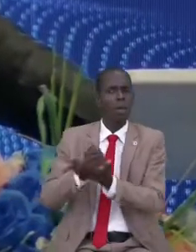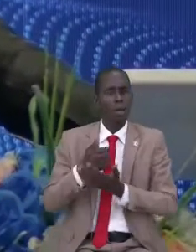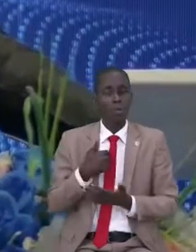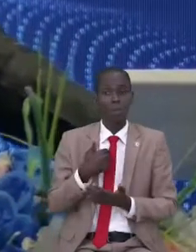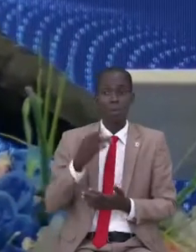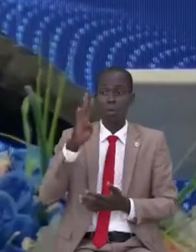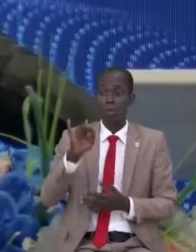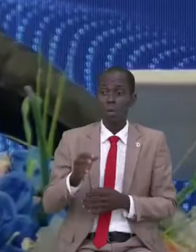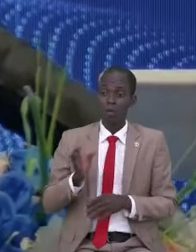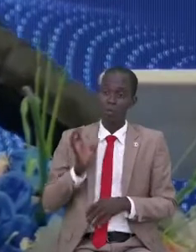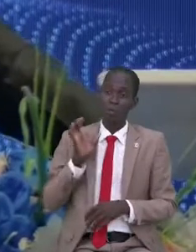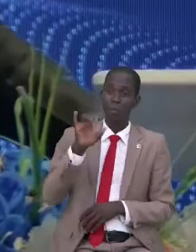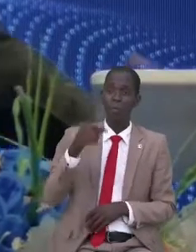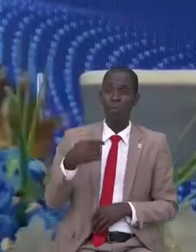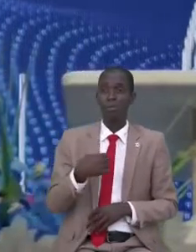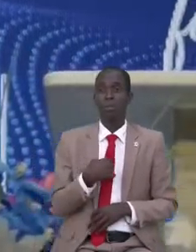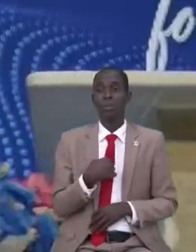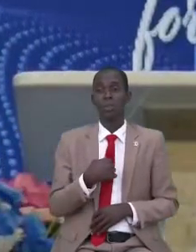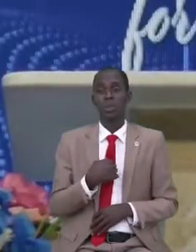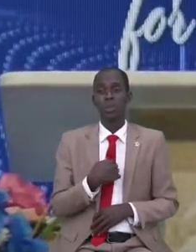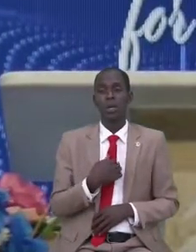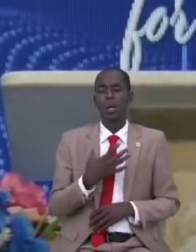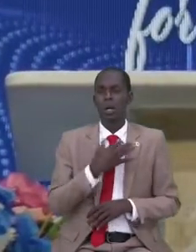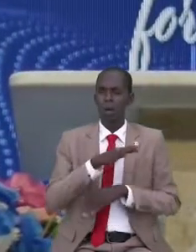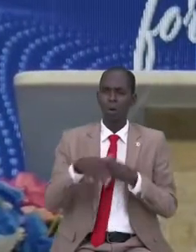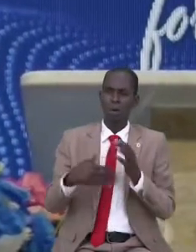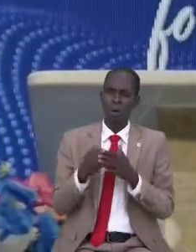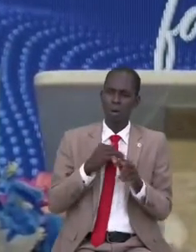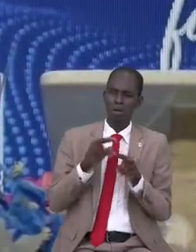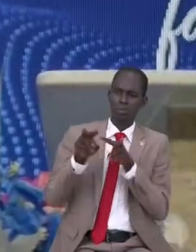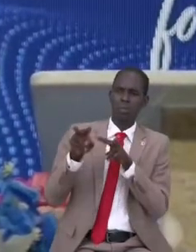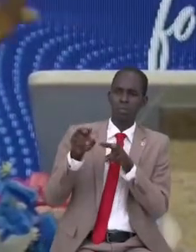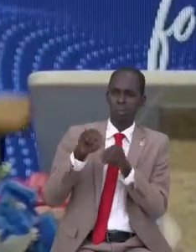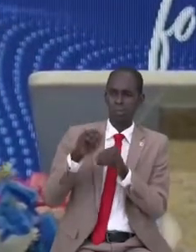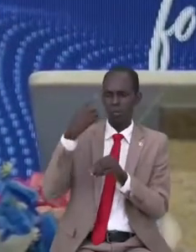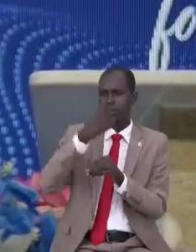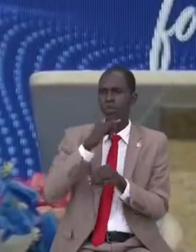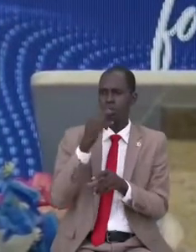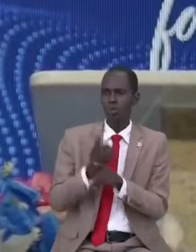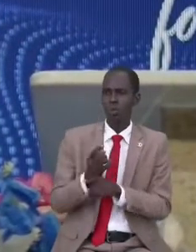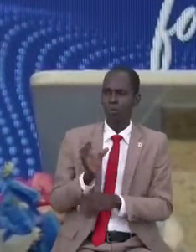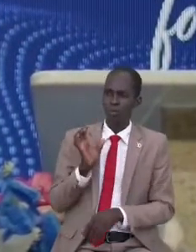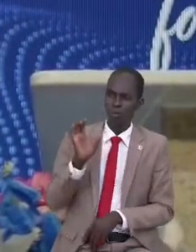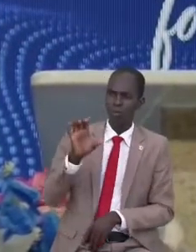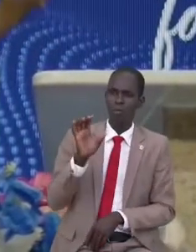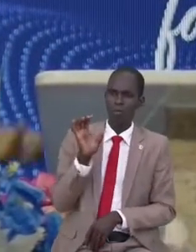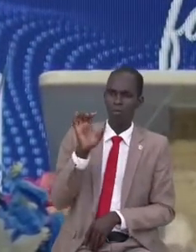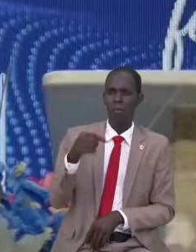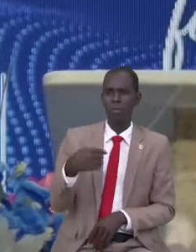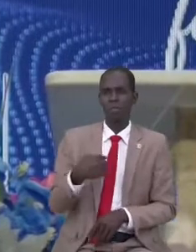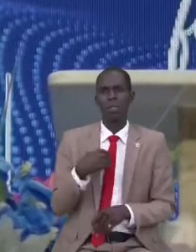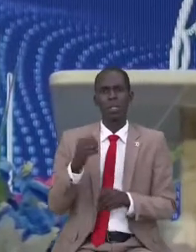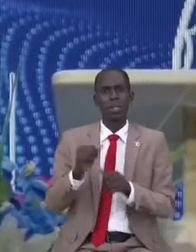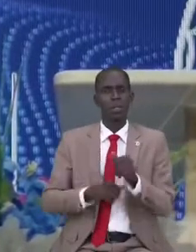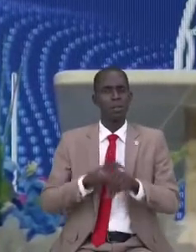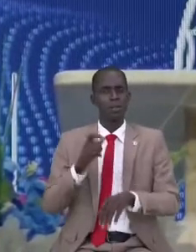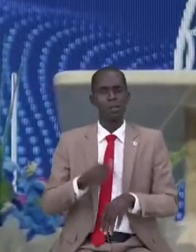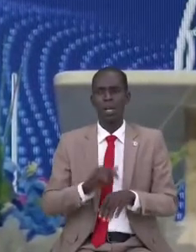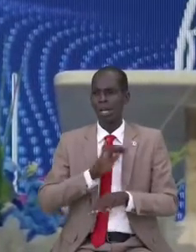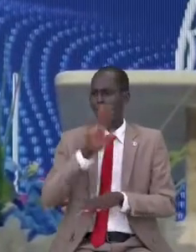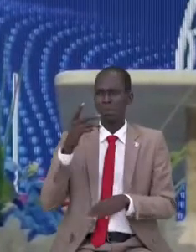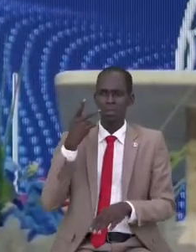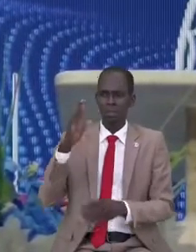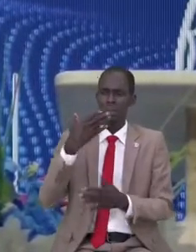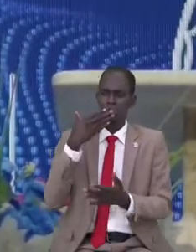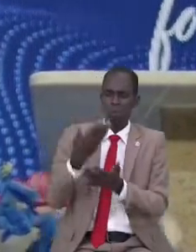force? And all I'm looking at is the force. I can't even see your intention. The good intention you have, I can't